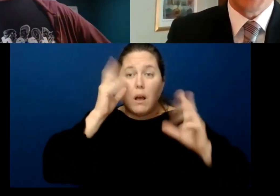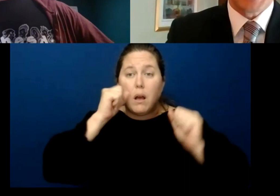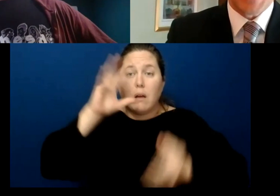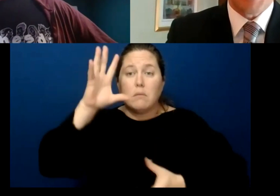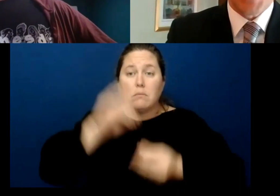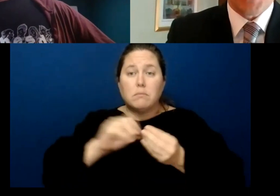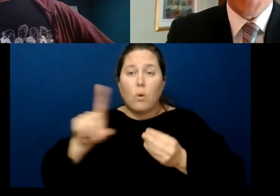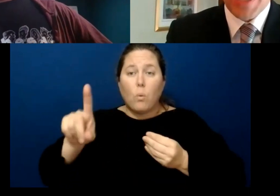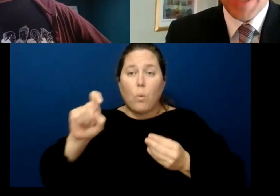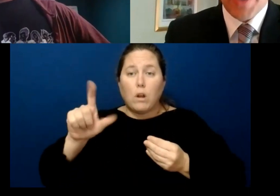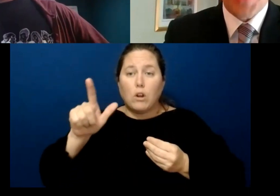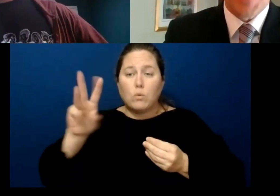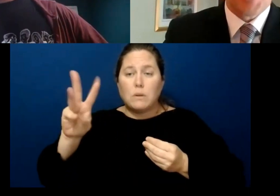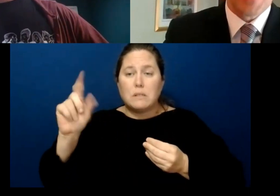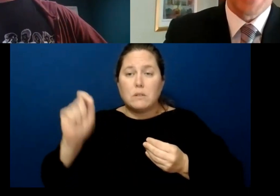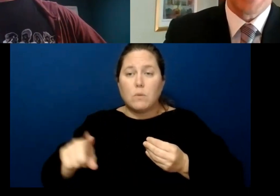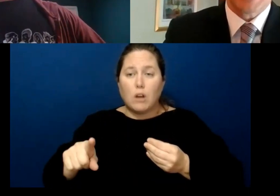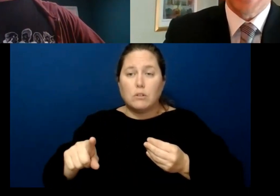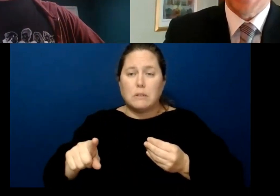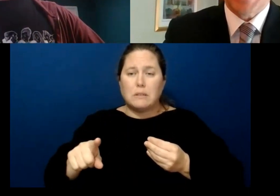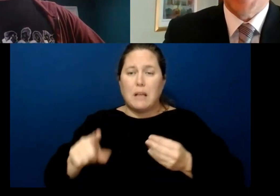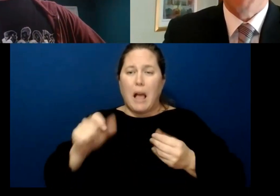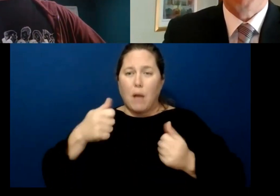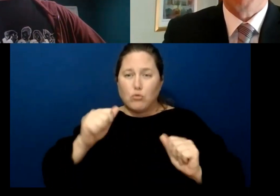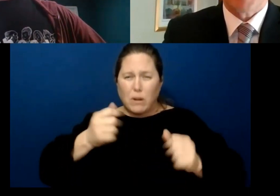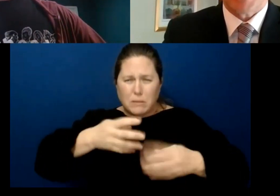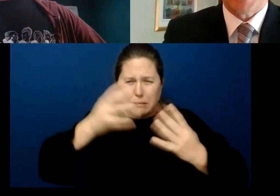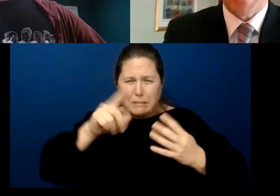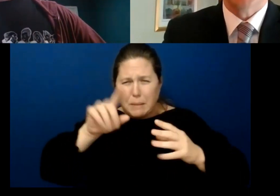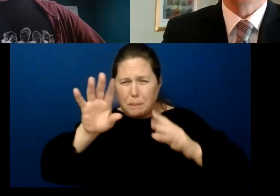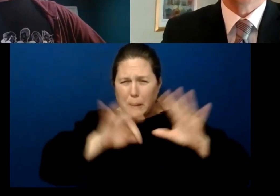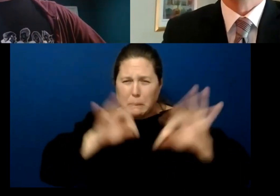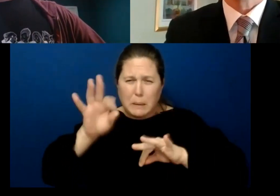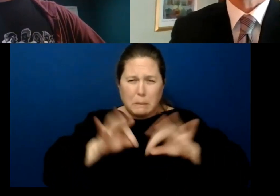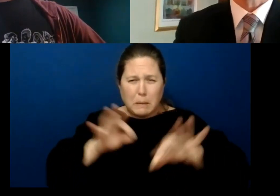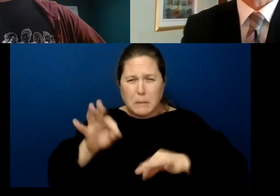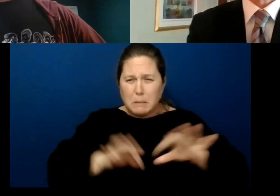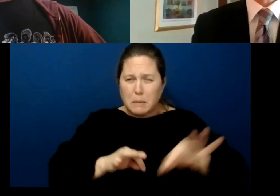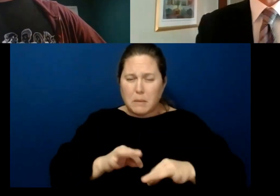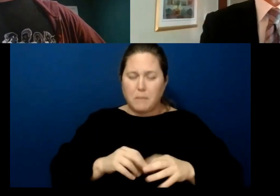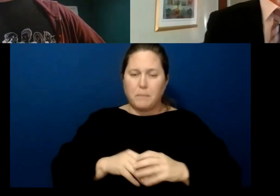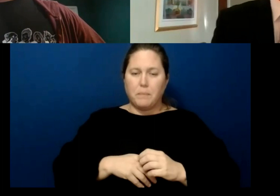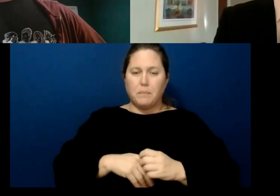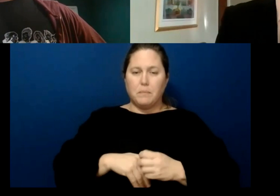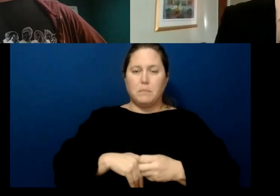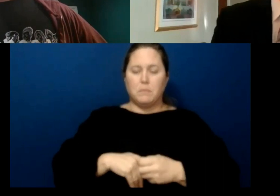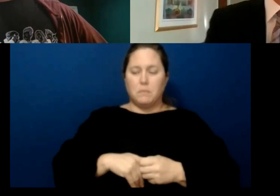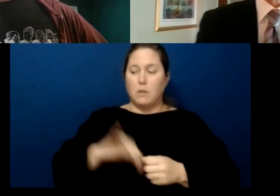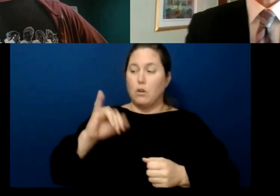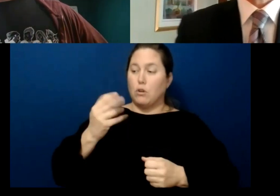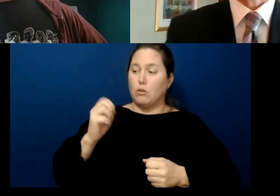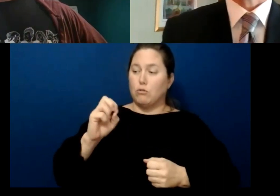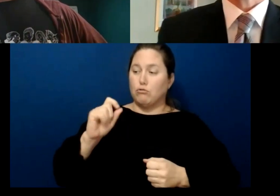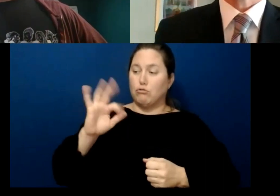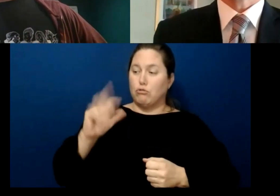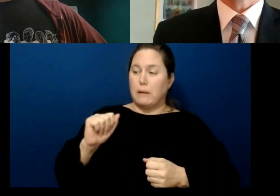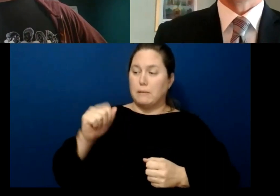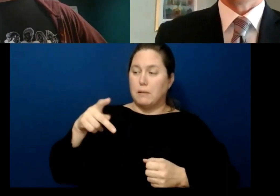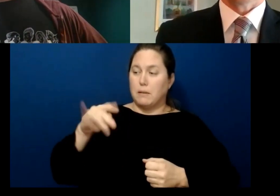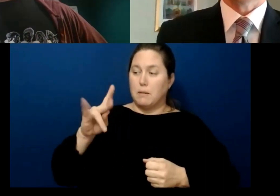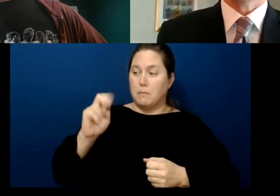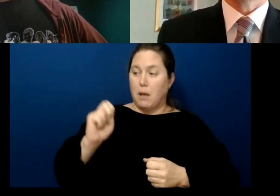at ones that I think will hit on different angles here. Jessica Pike says, do you need a